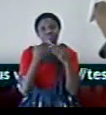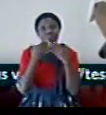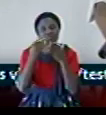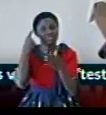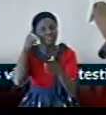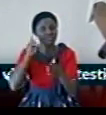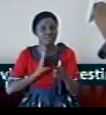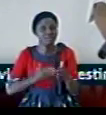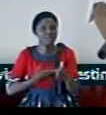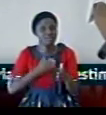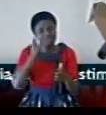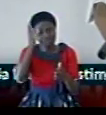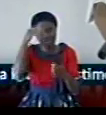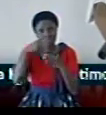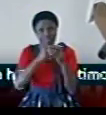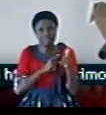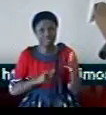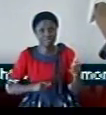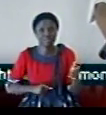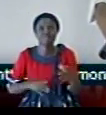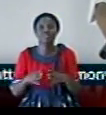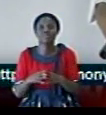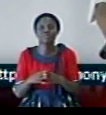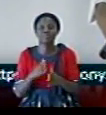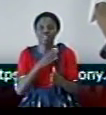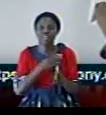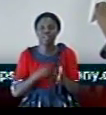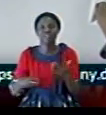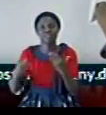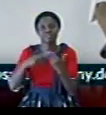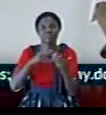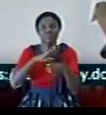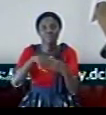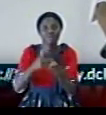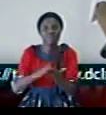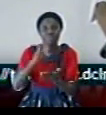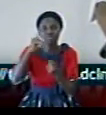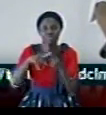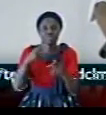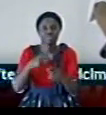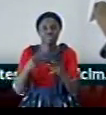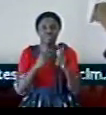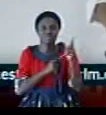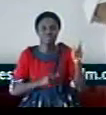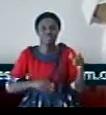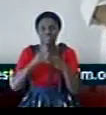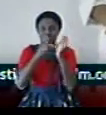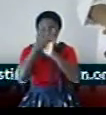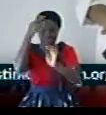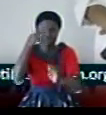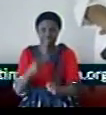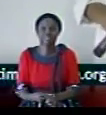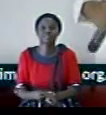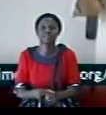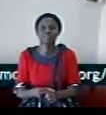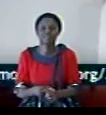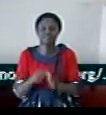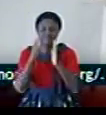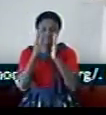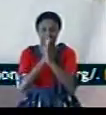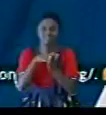has used to heal me. I return all the glory to the name of the Lord in Jesus' name.